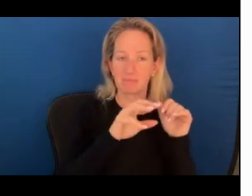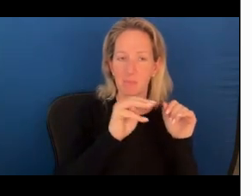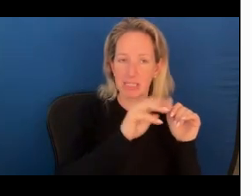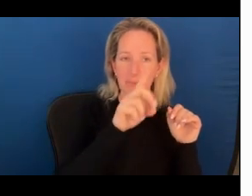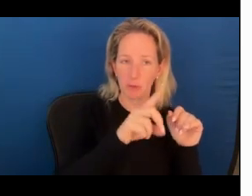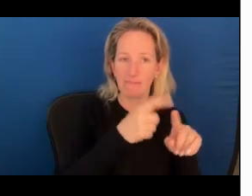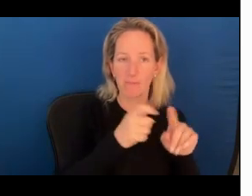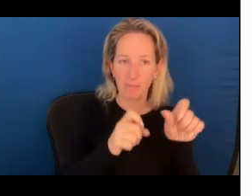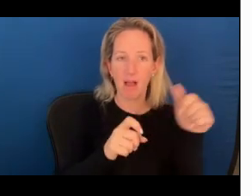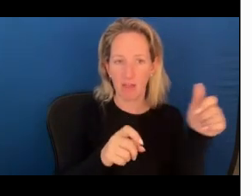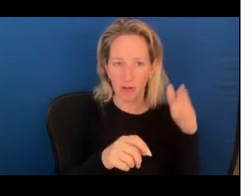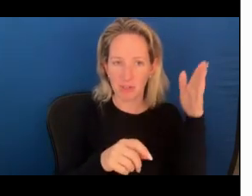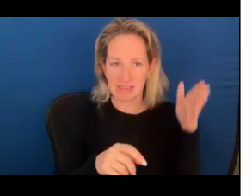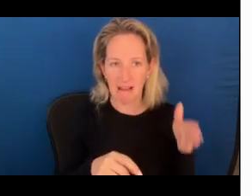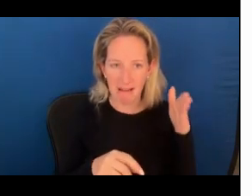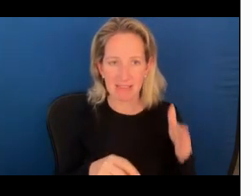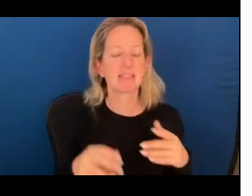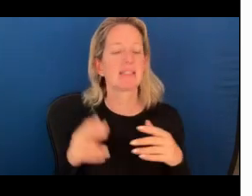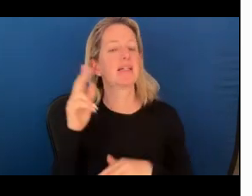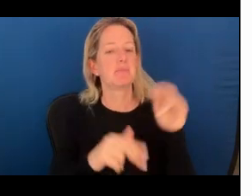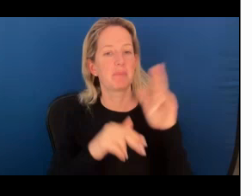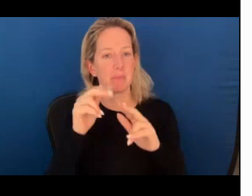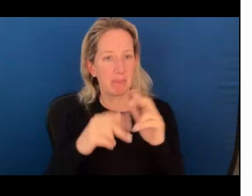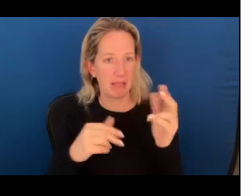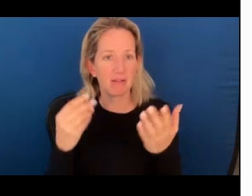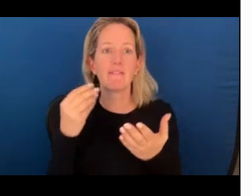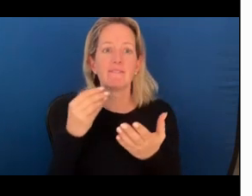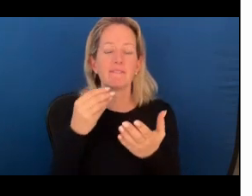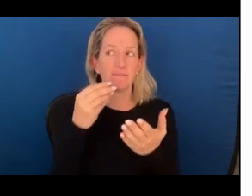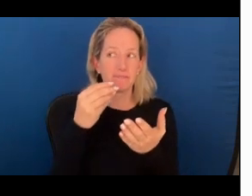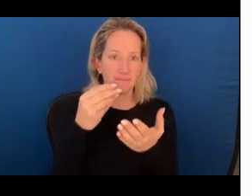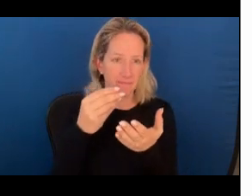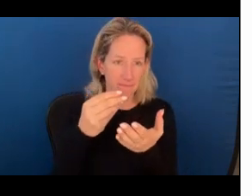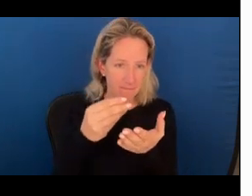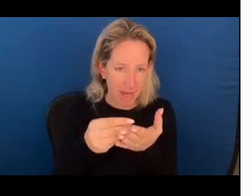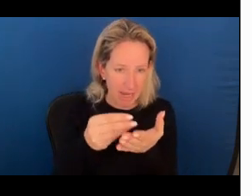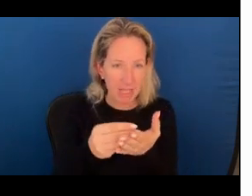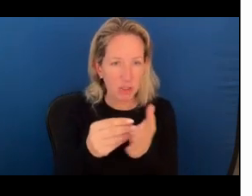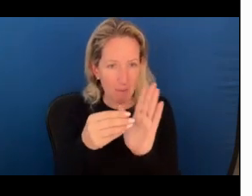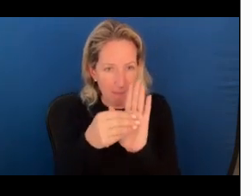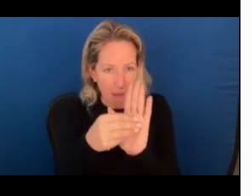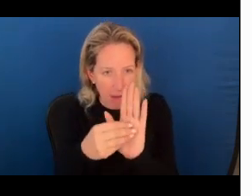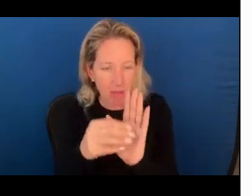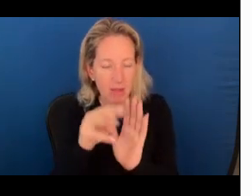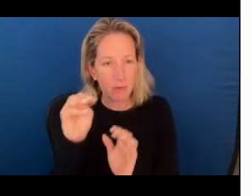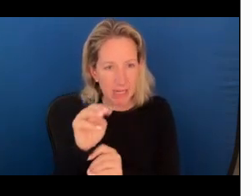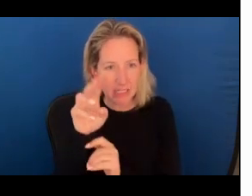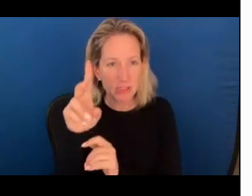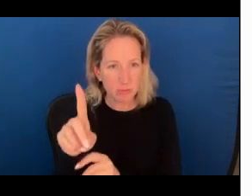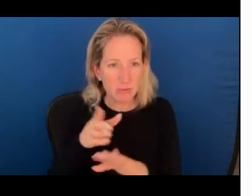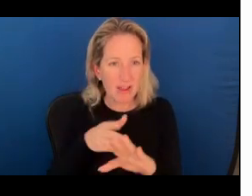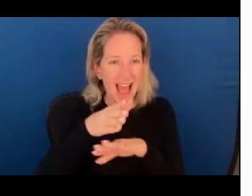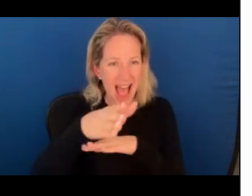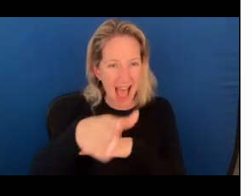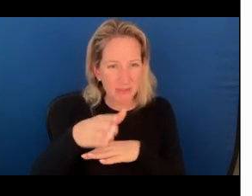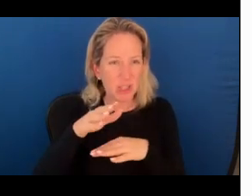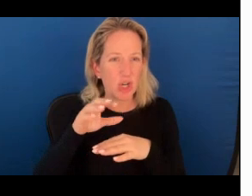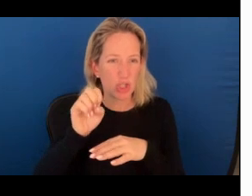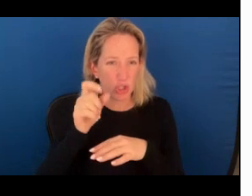financial model on marine debris after storms. Because unfortunately, in the last 20, well,